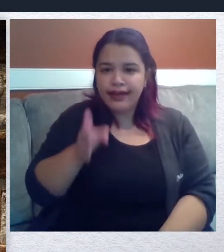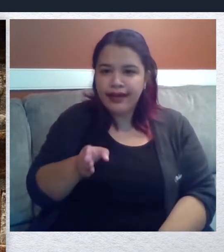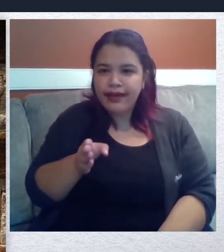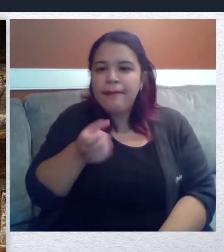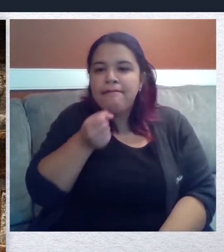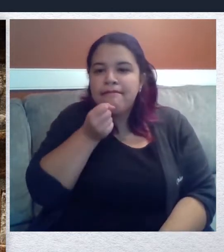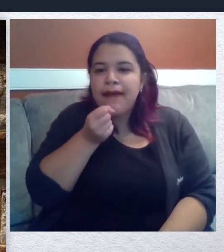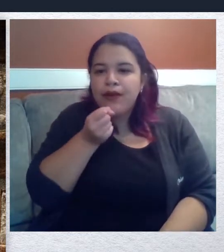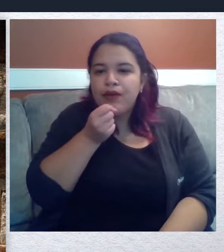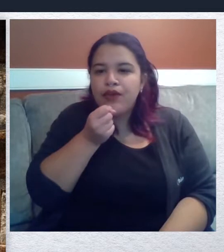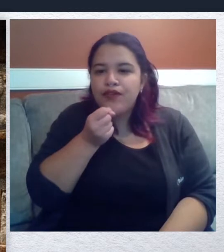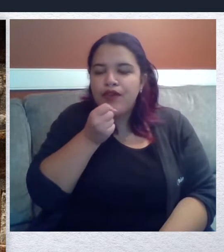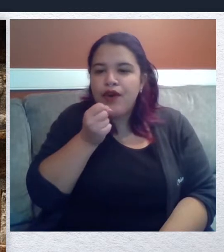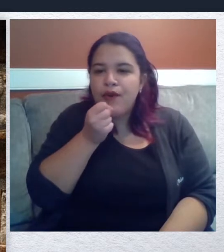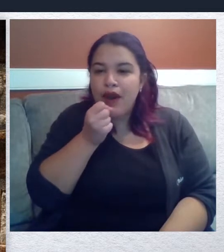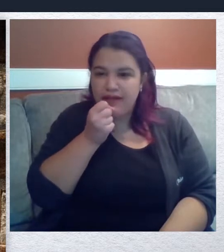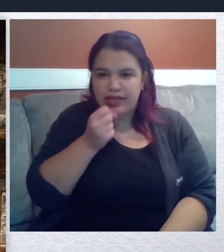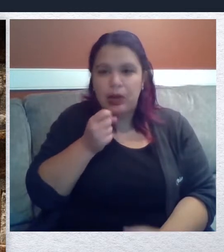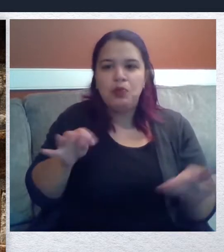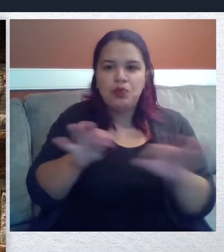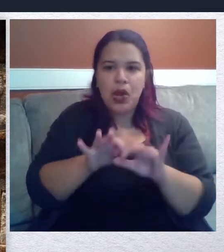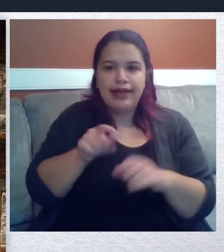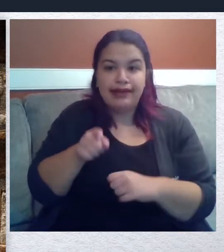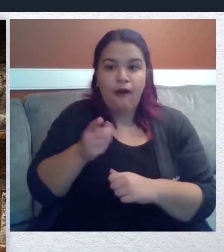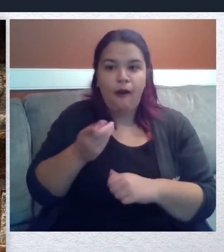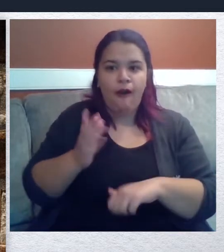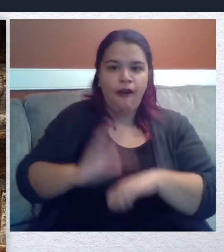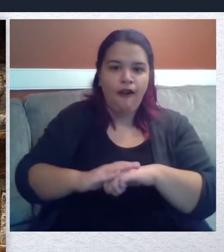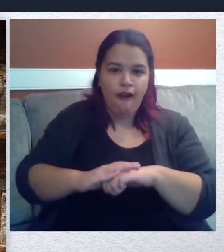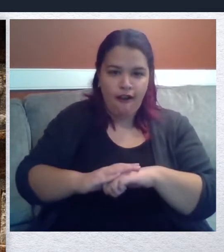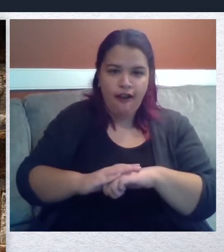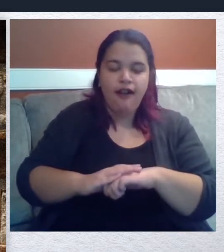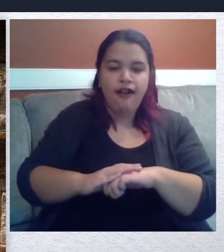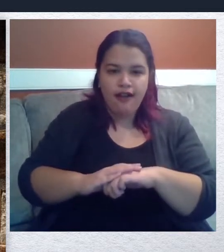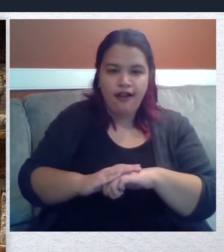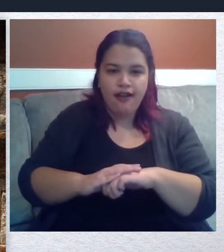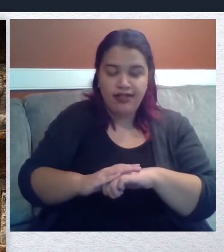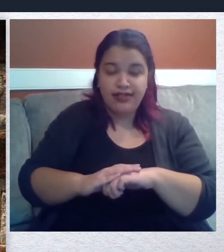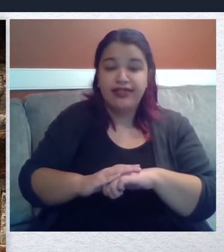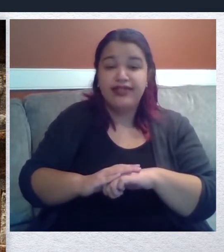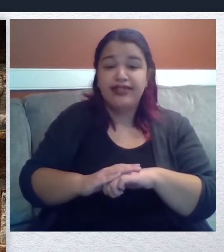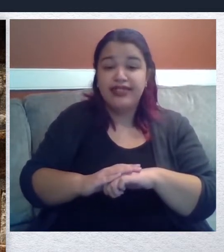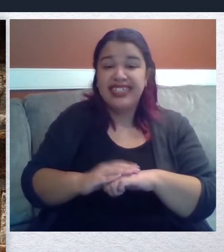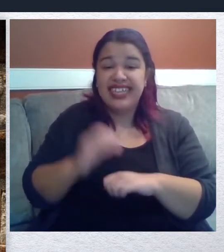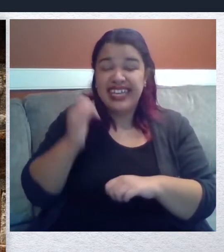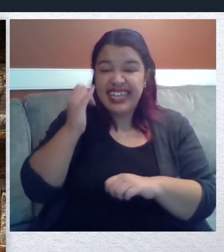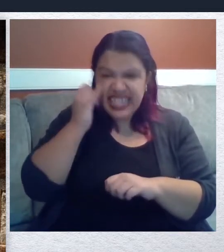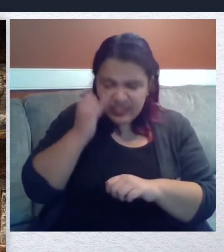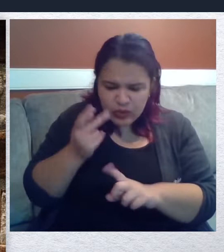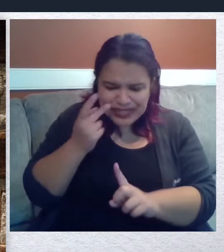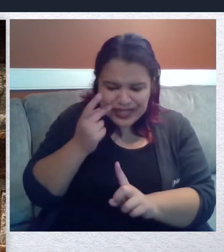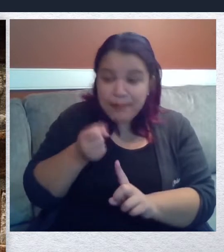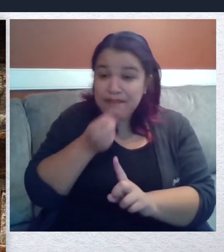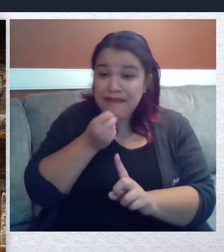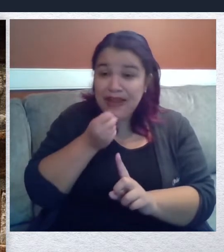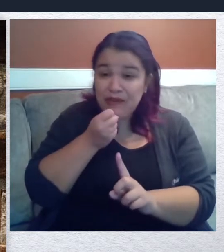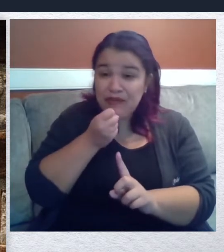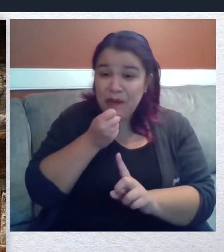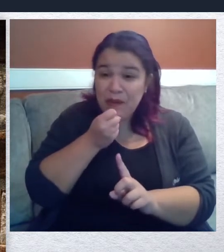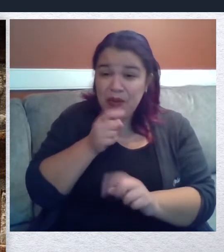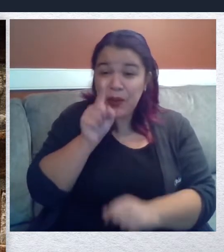microphone icon just to the right of the video icon. If it has a line through it, you are